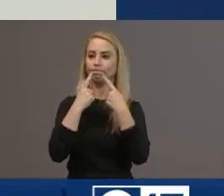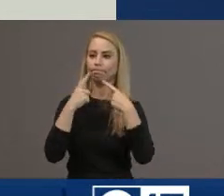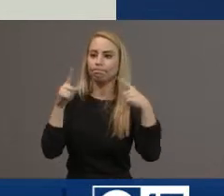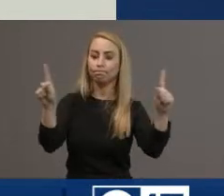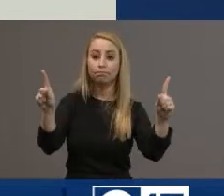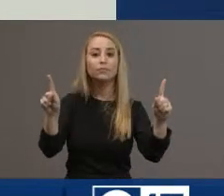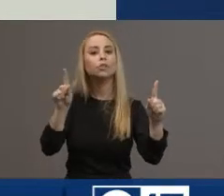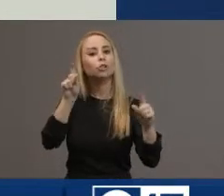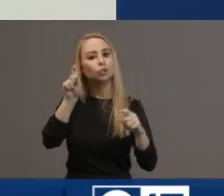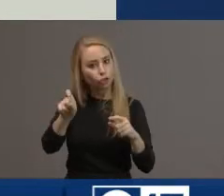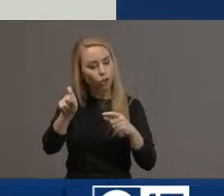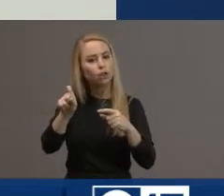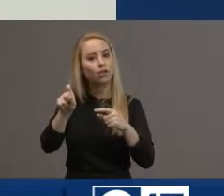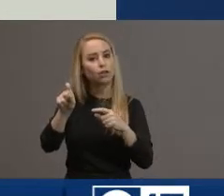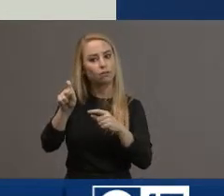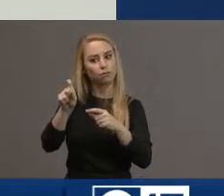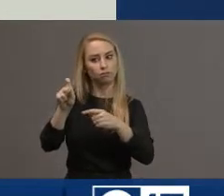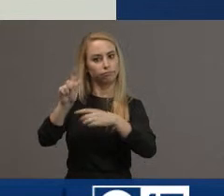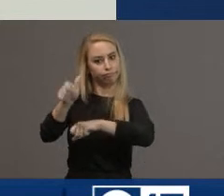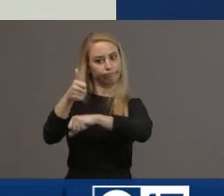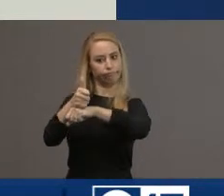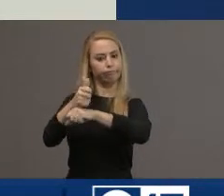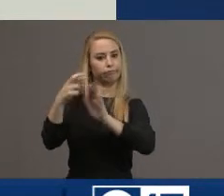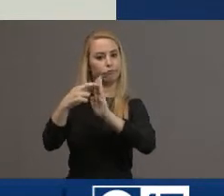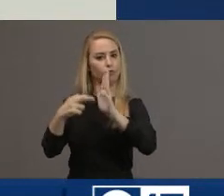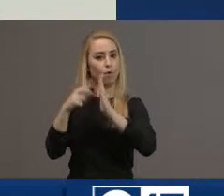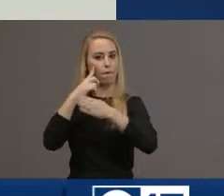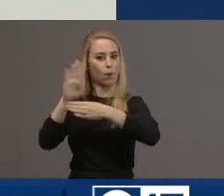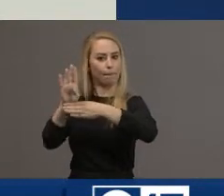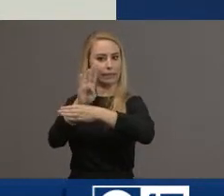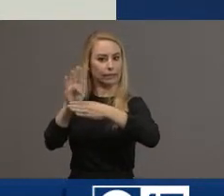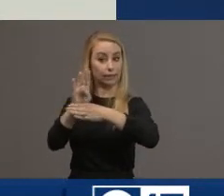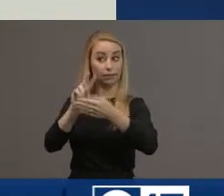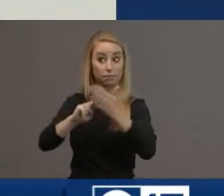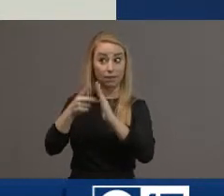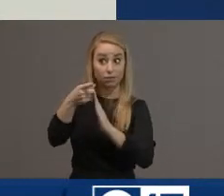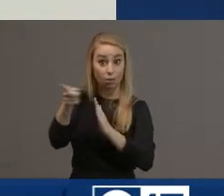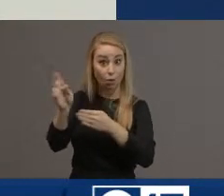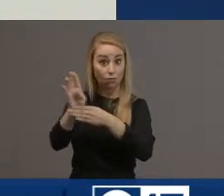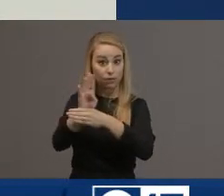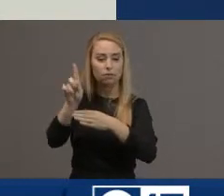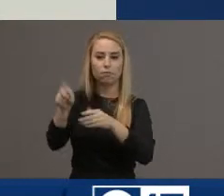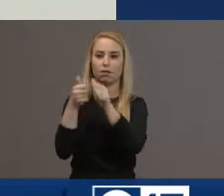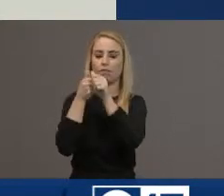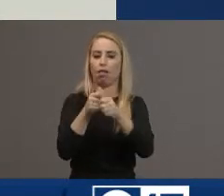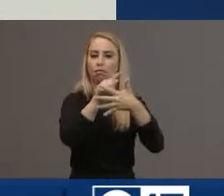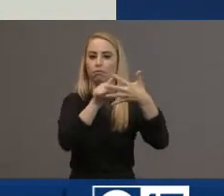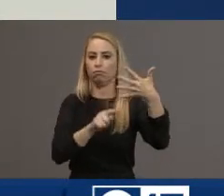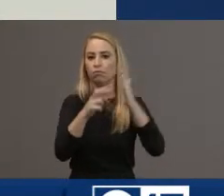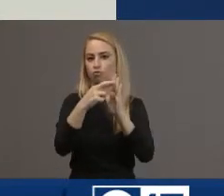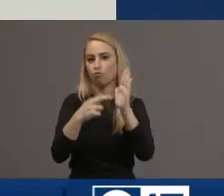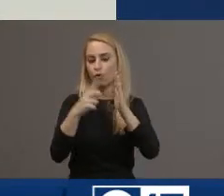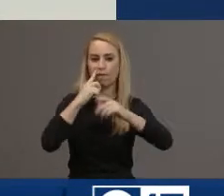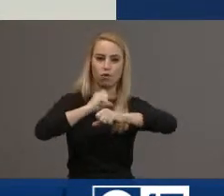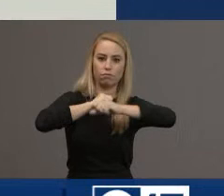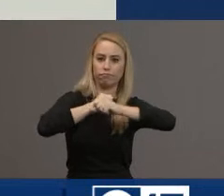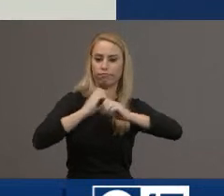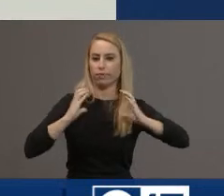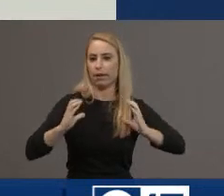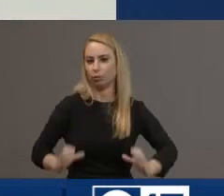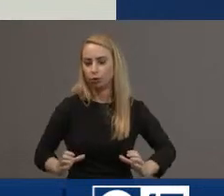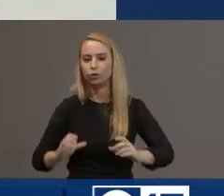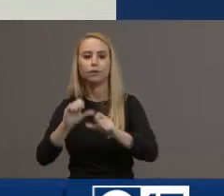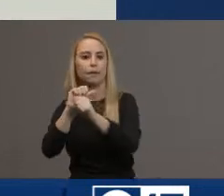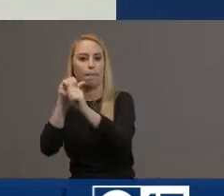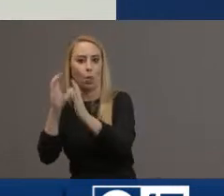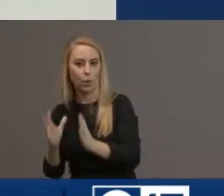that establishments must take to protect their employees and their customers. It also provided local authorities